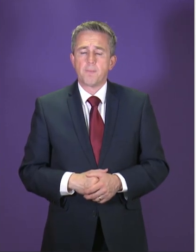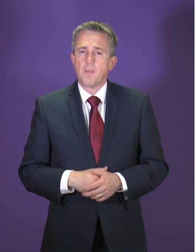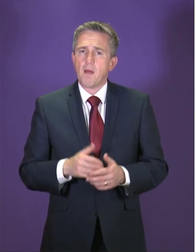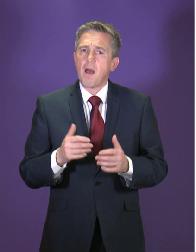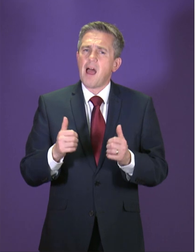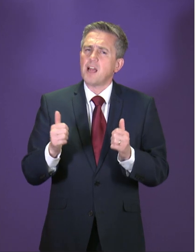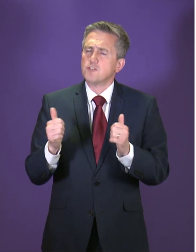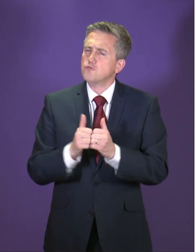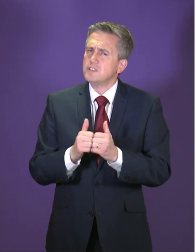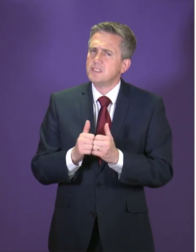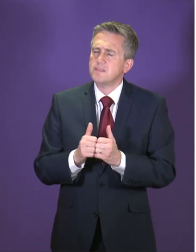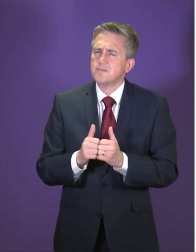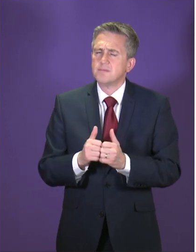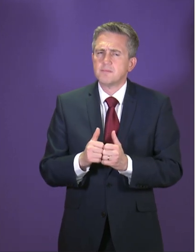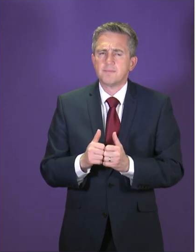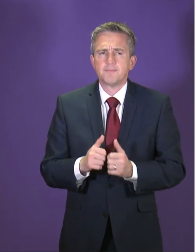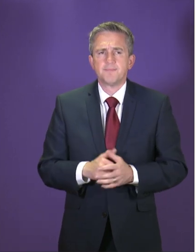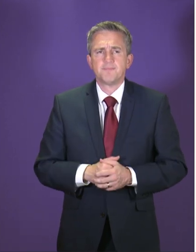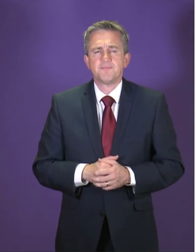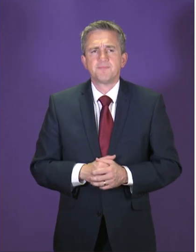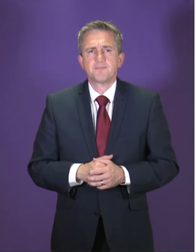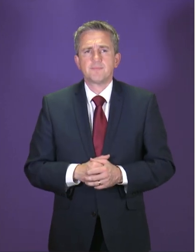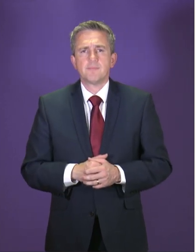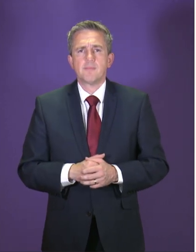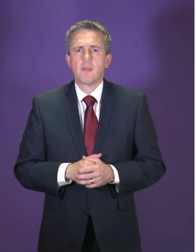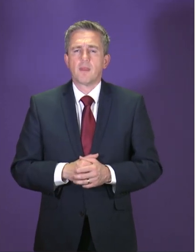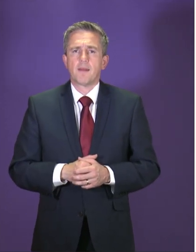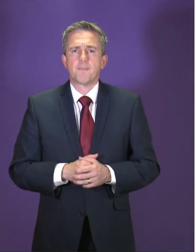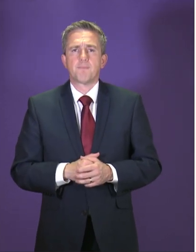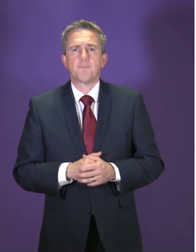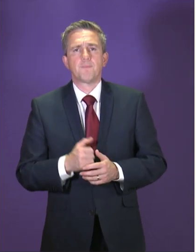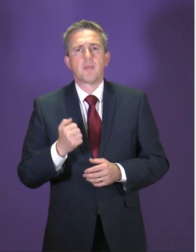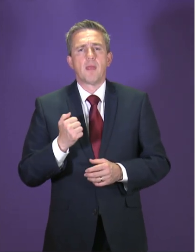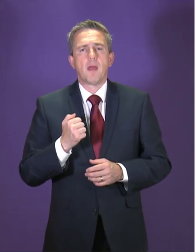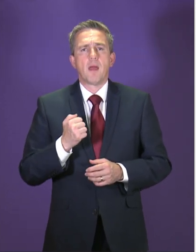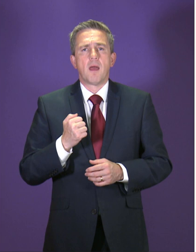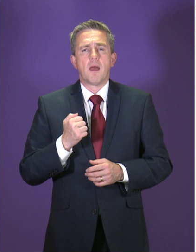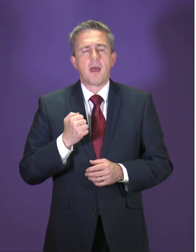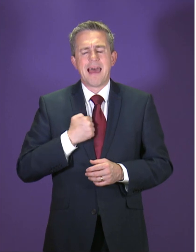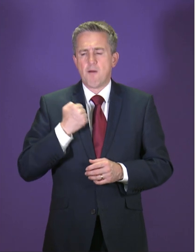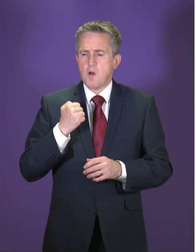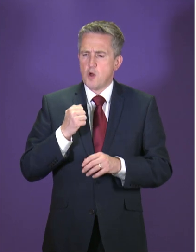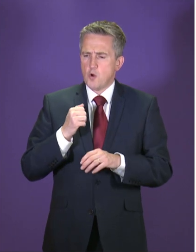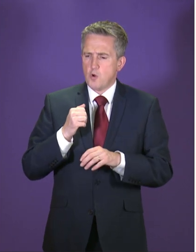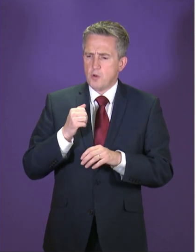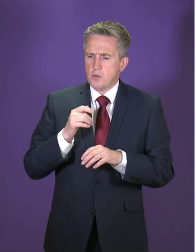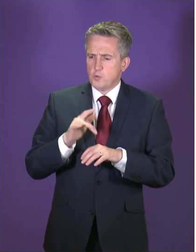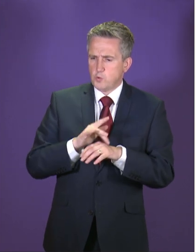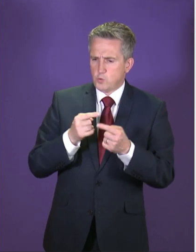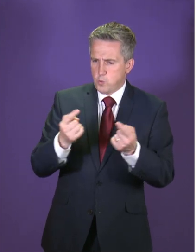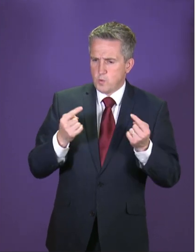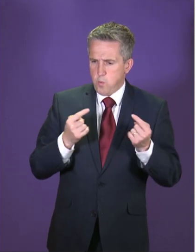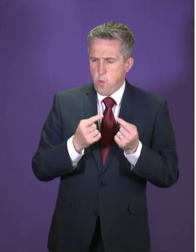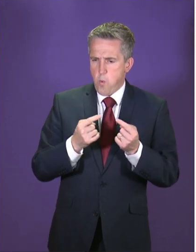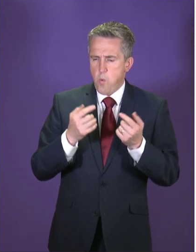Yeah, I agree with that. I think that as our studio has sort of thought about and proven time and